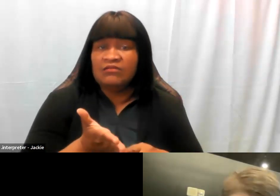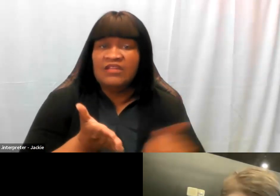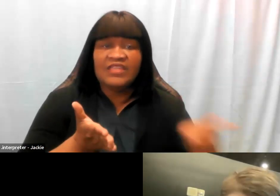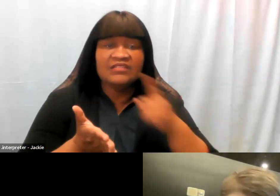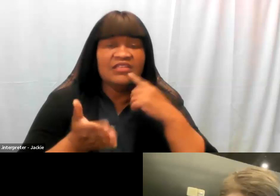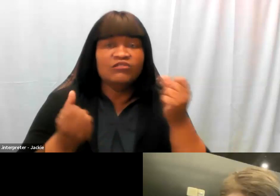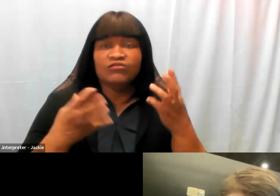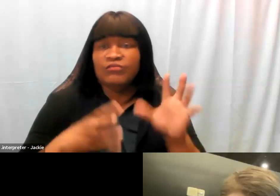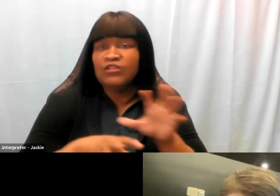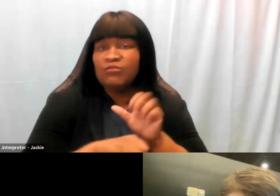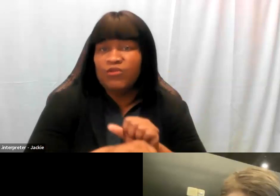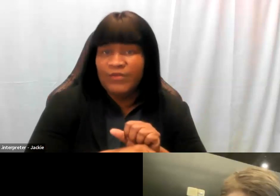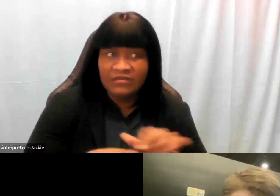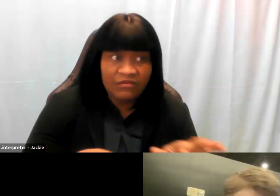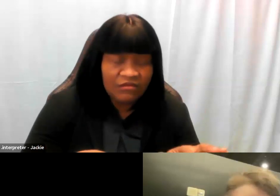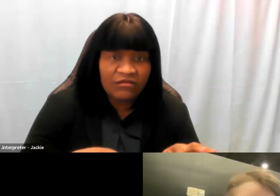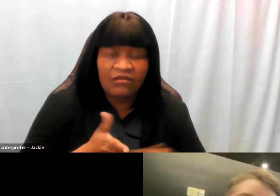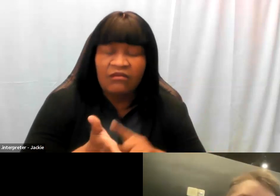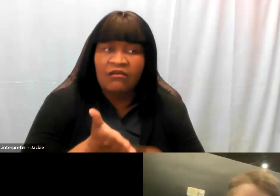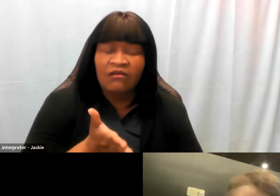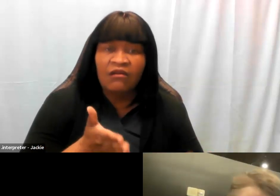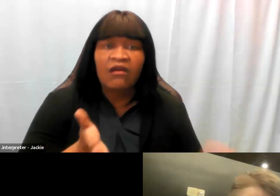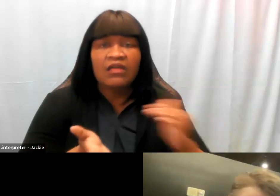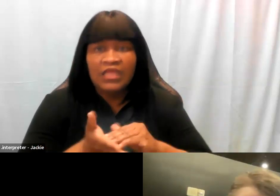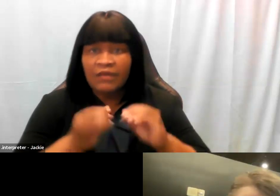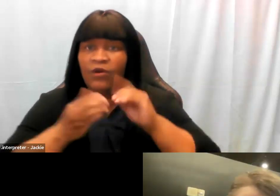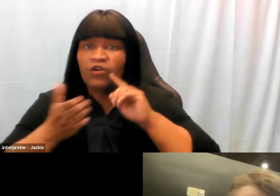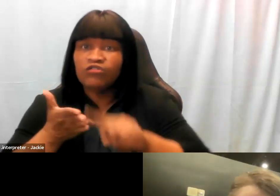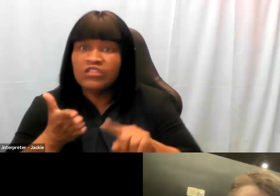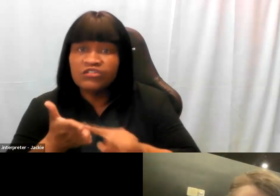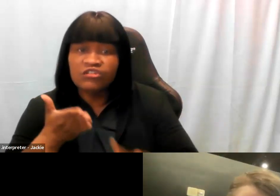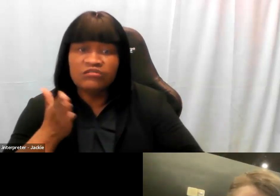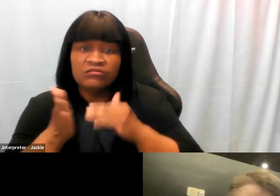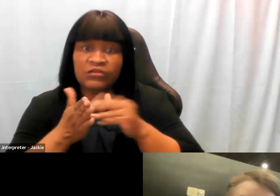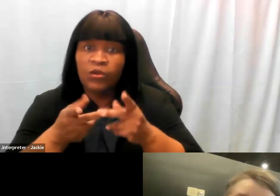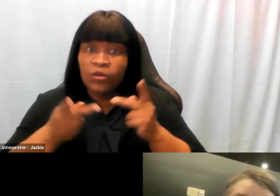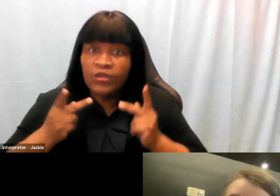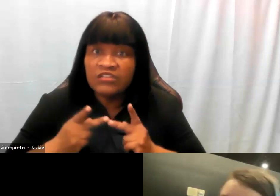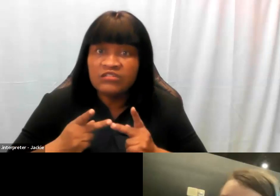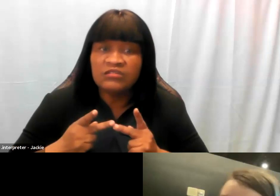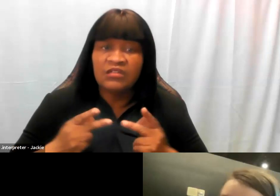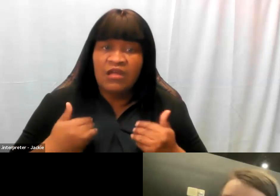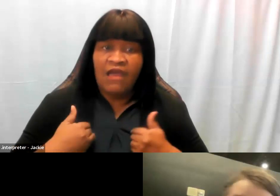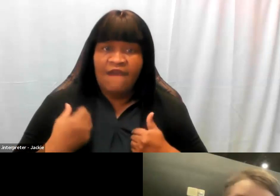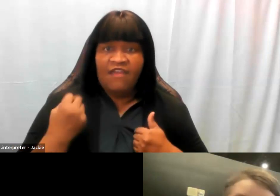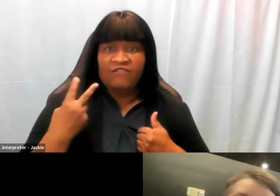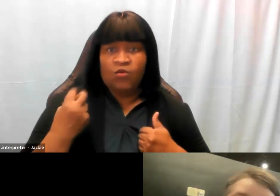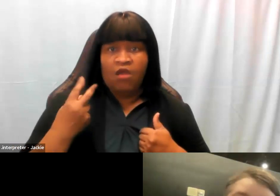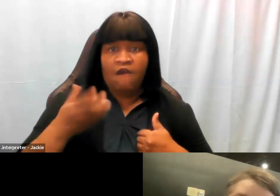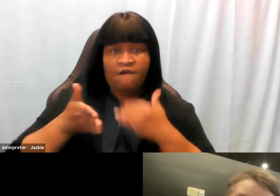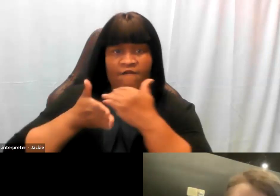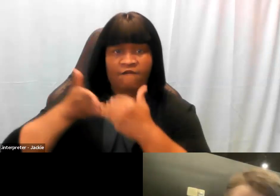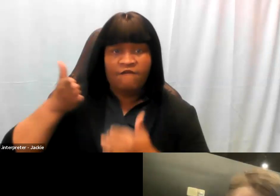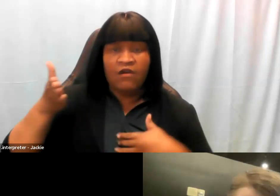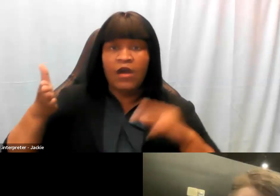many appointments. We did some more research on potential locations. I have 12 listed on my little